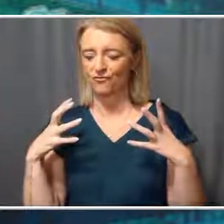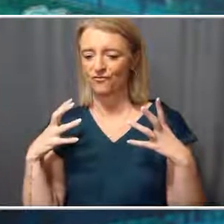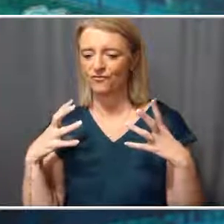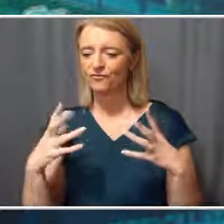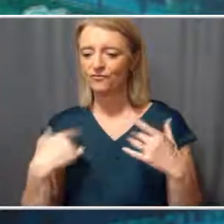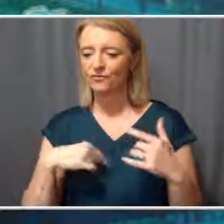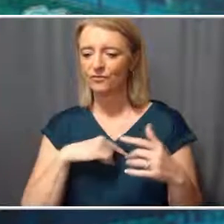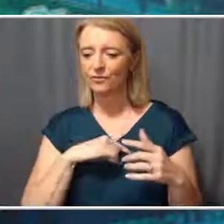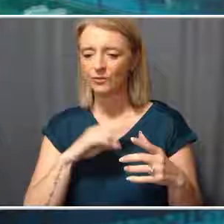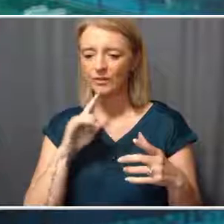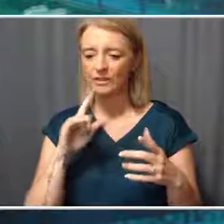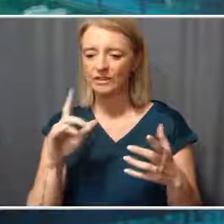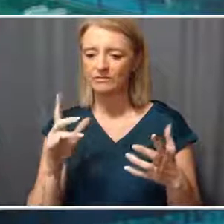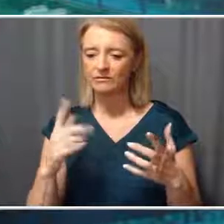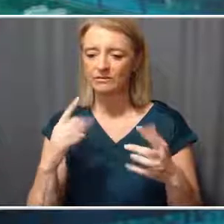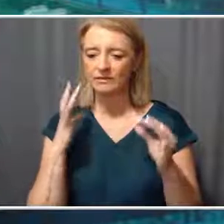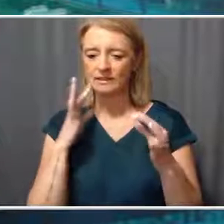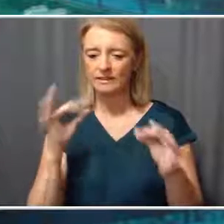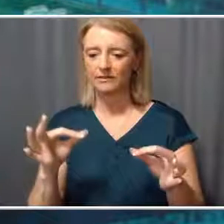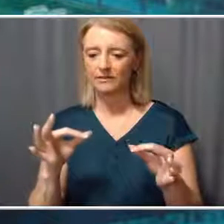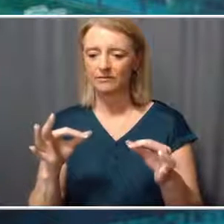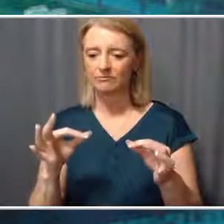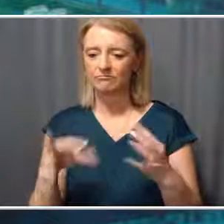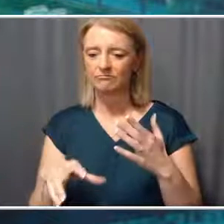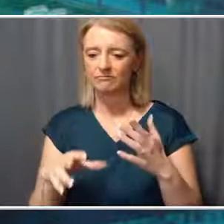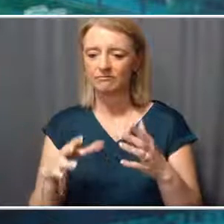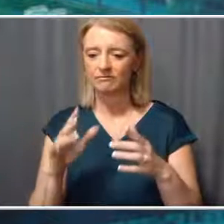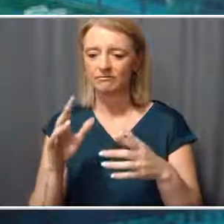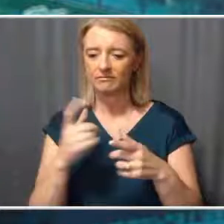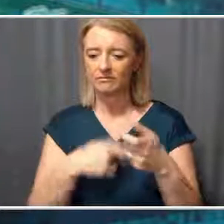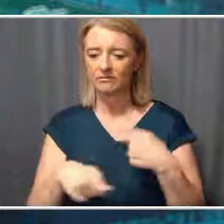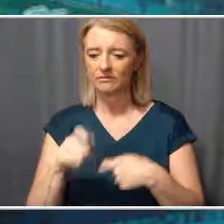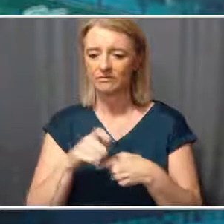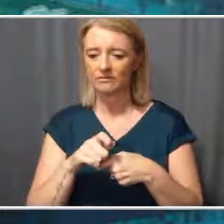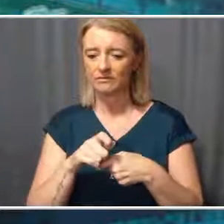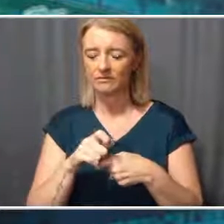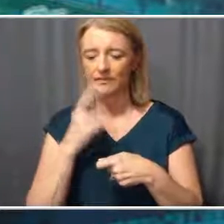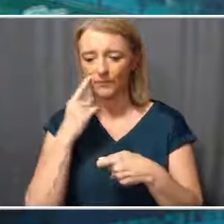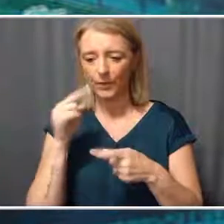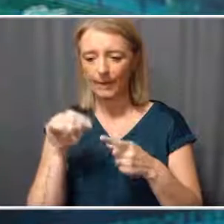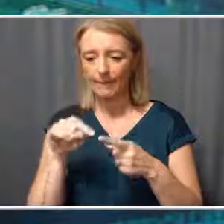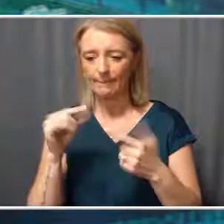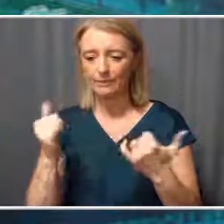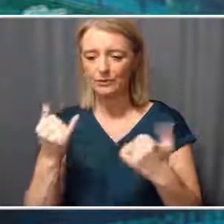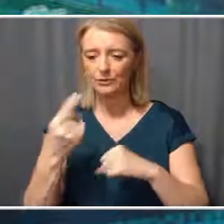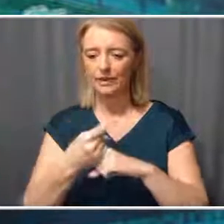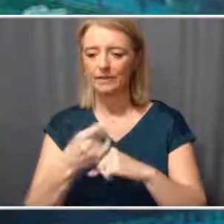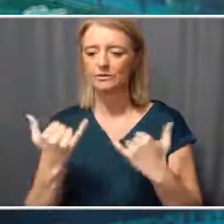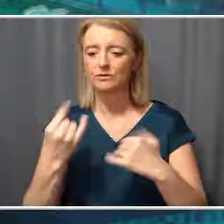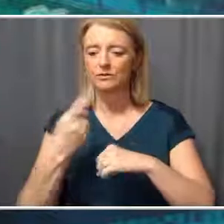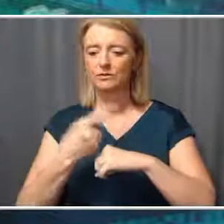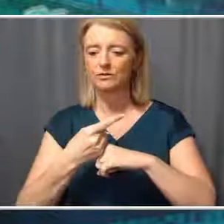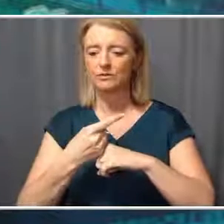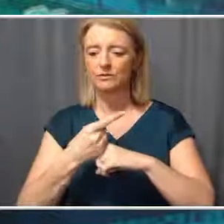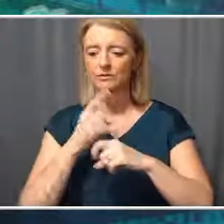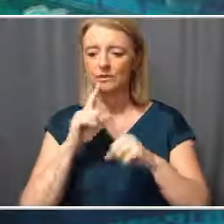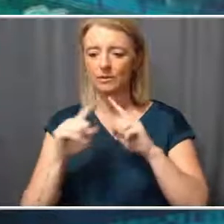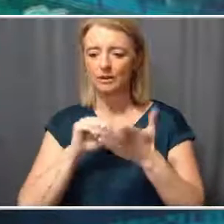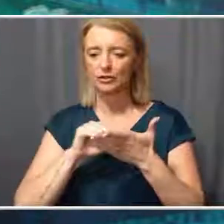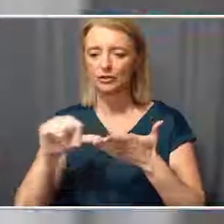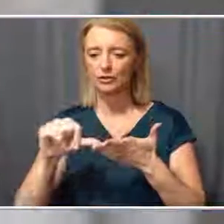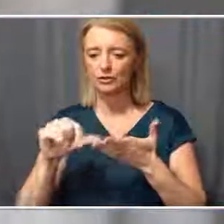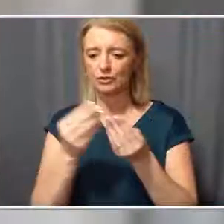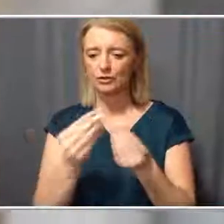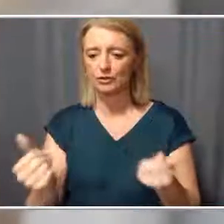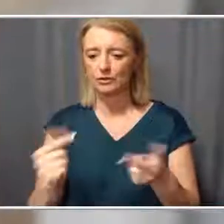Here's how one patient described it. I've been on a journey for the last several years of trying different medicines, working with the